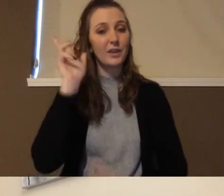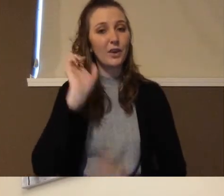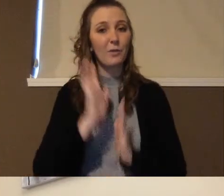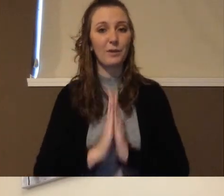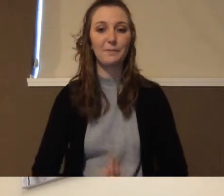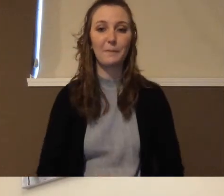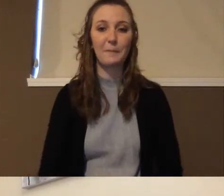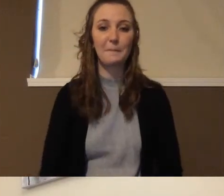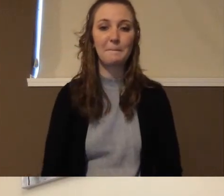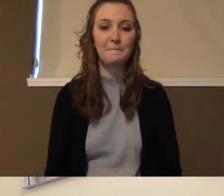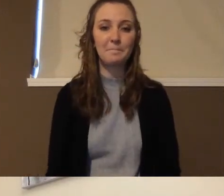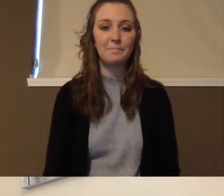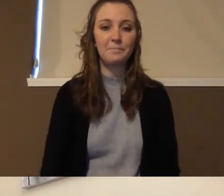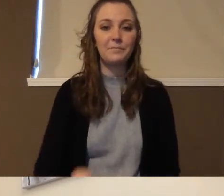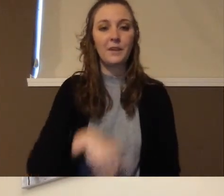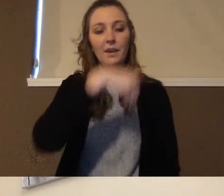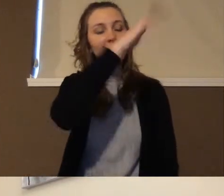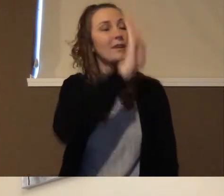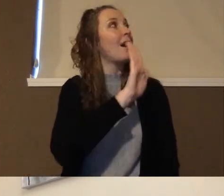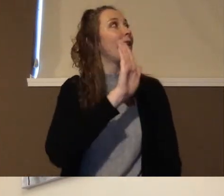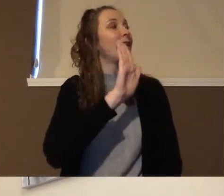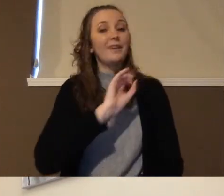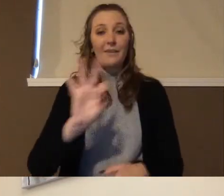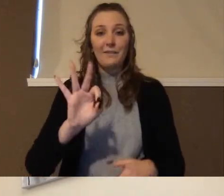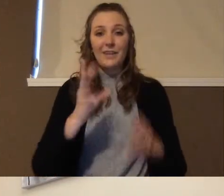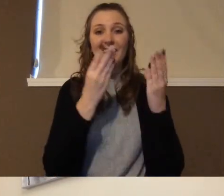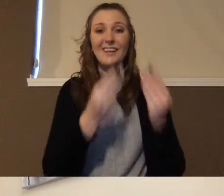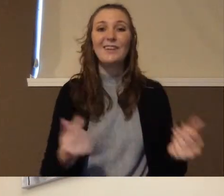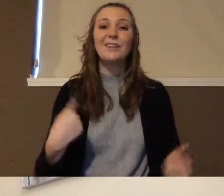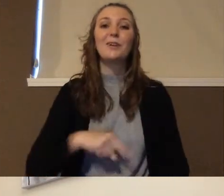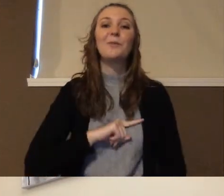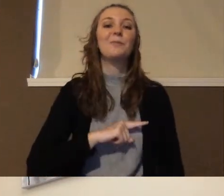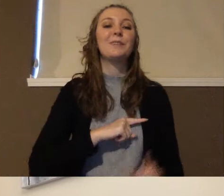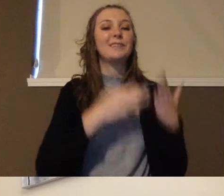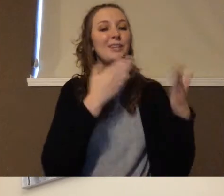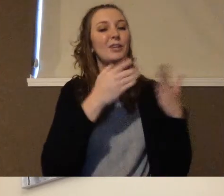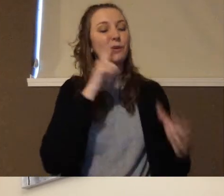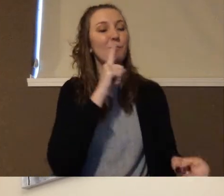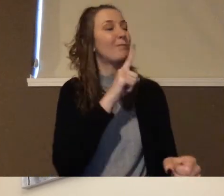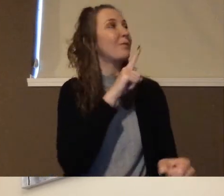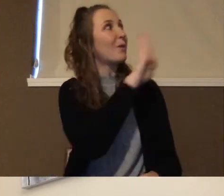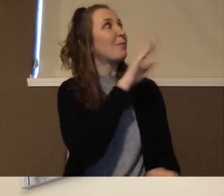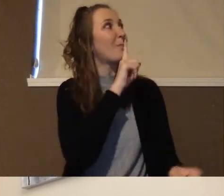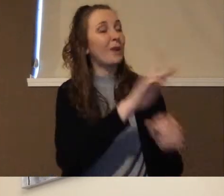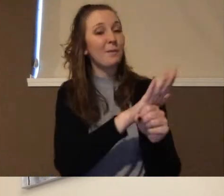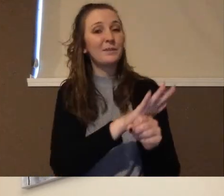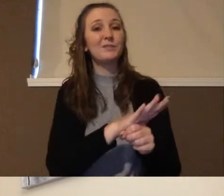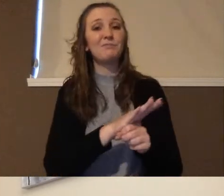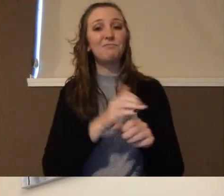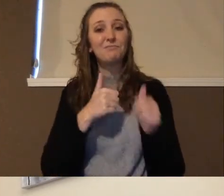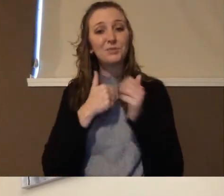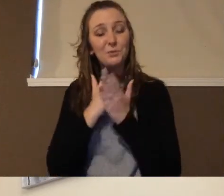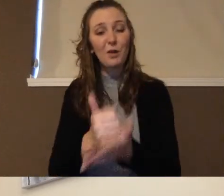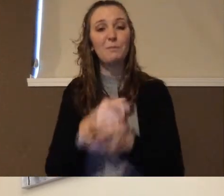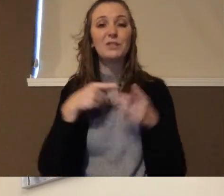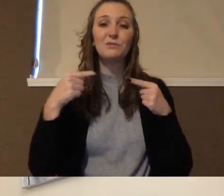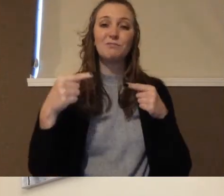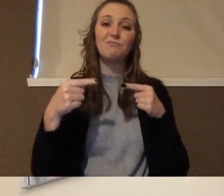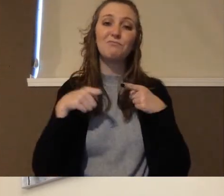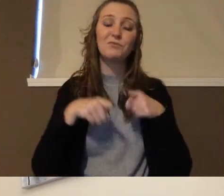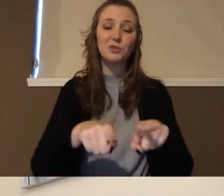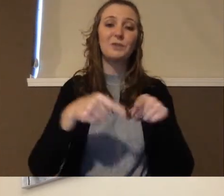God of healing, we thank you for promising to walk with us through our difficult times of illness and struggle, of desperation and